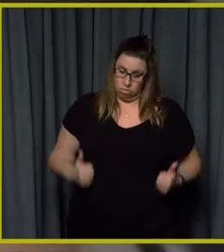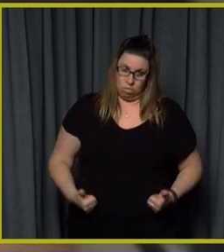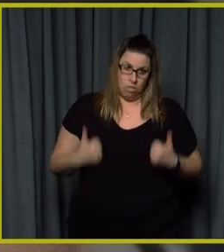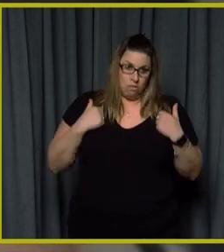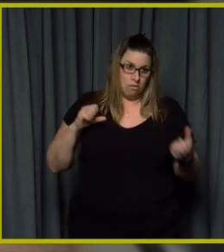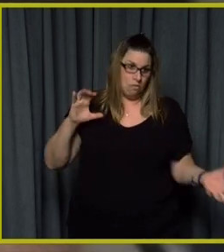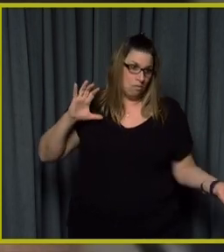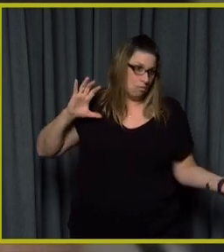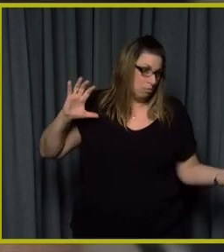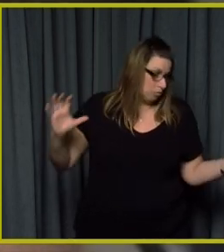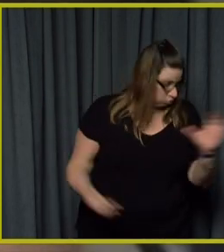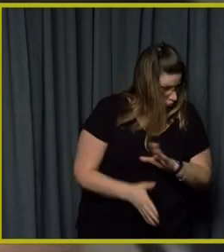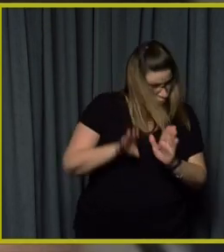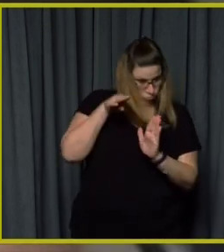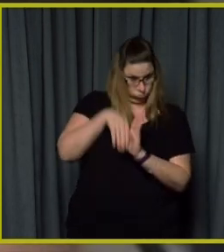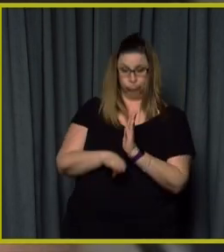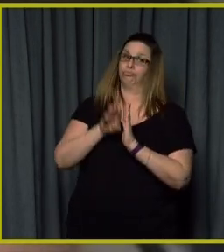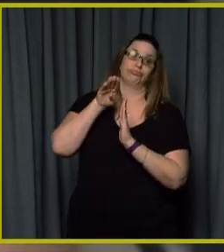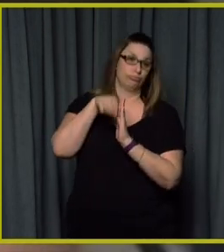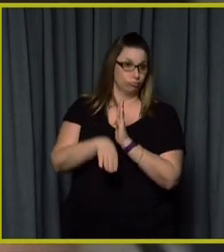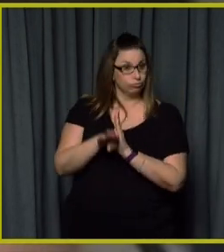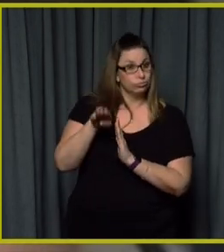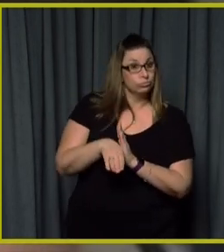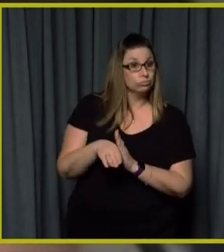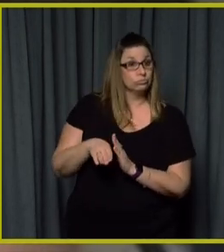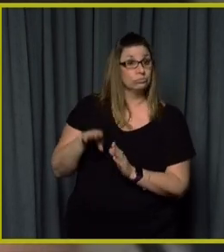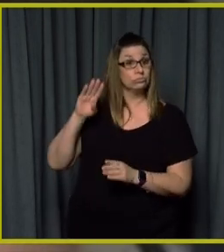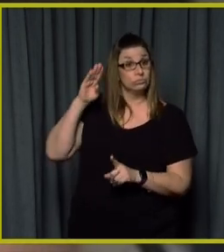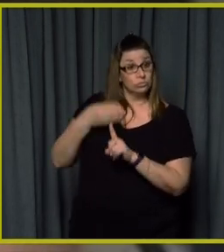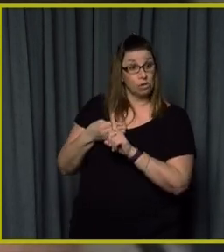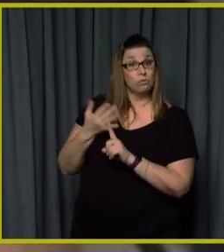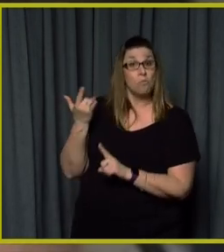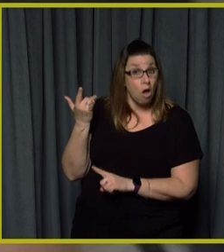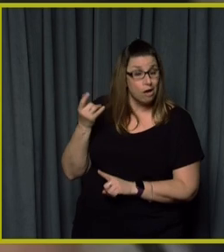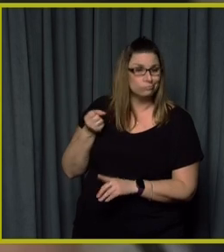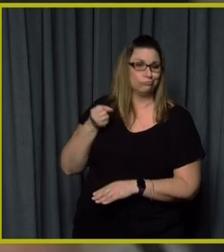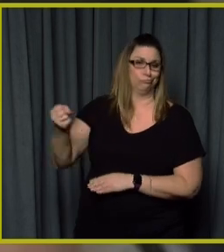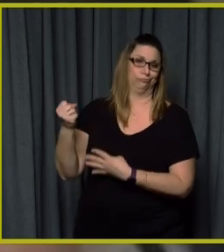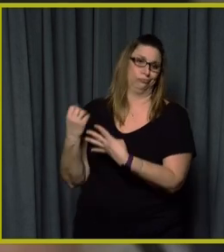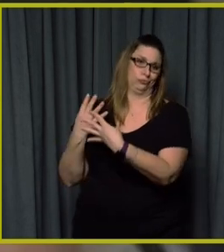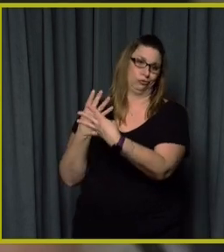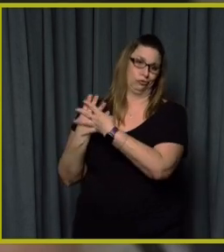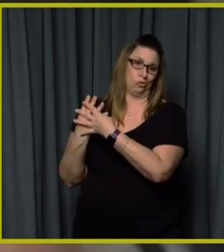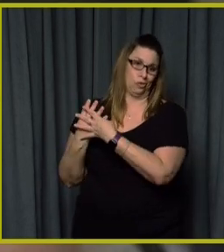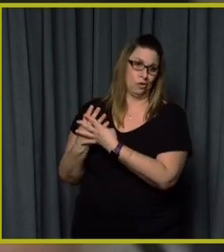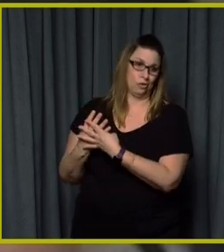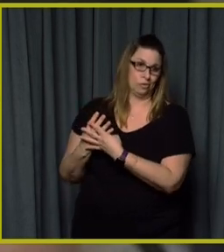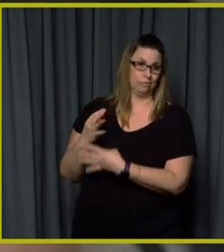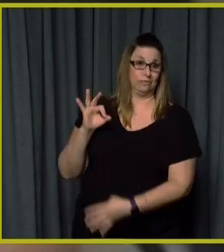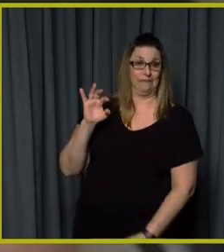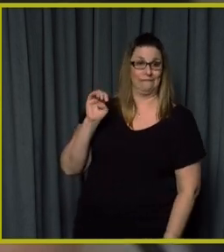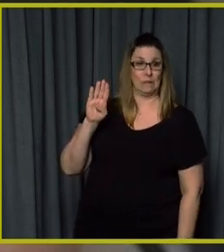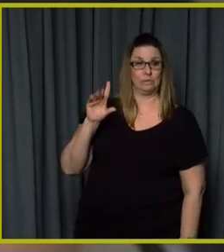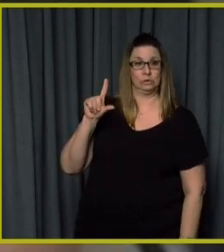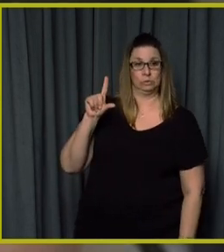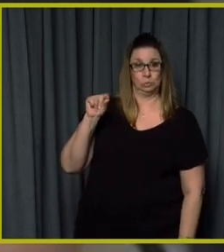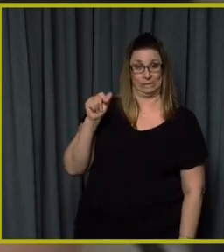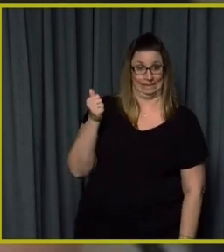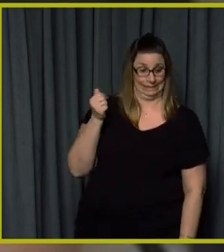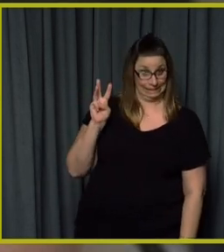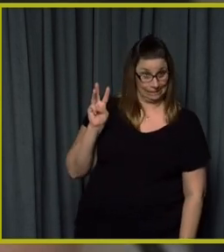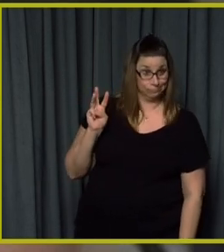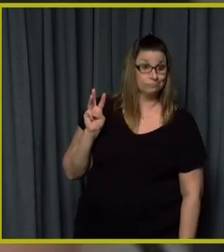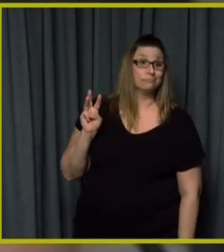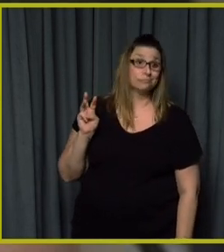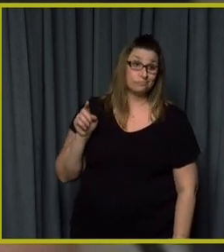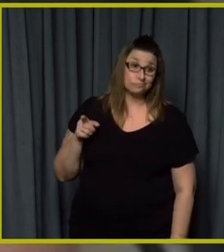Anthony has been incarcerated, which started actually in February of 2016. Anthony